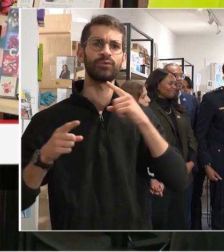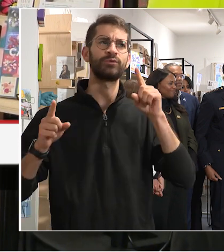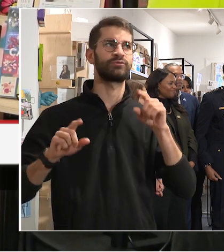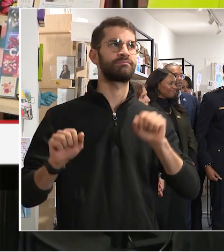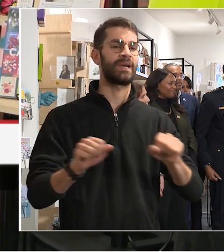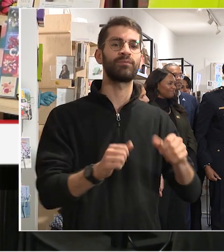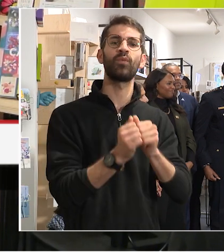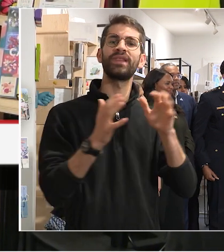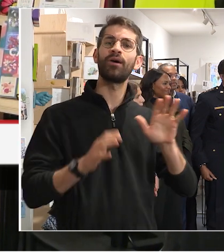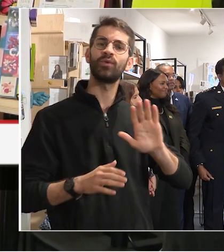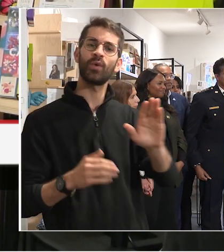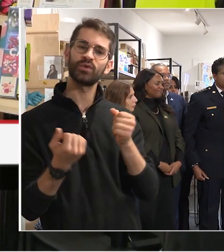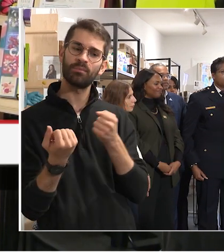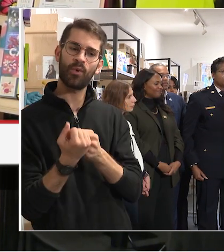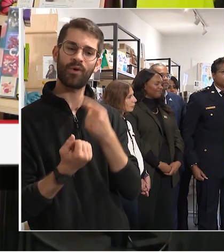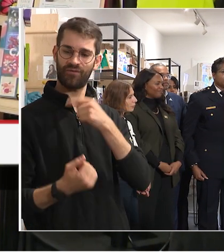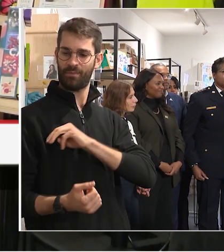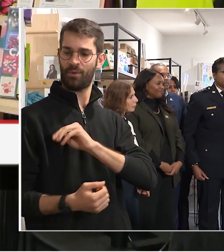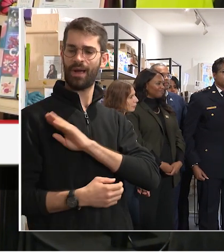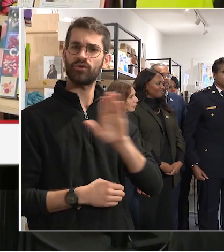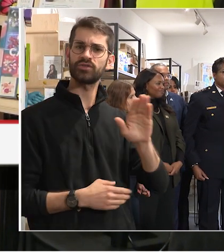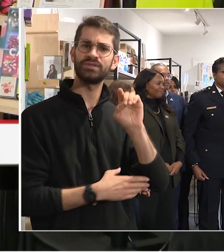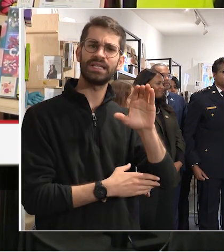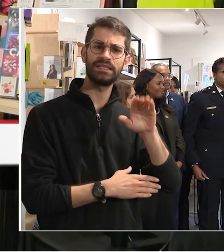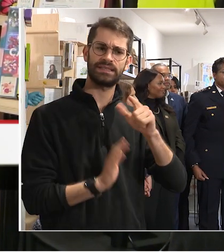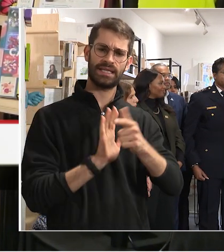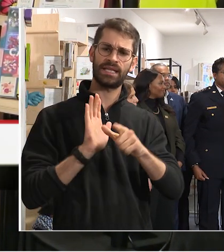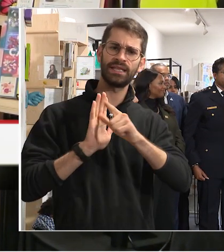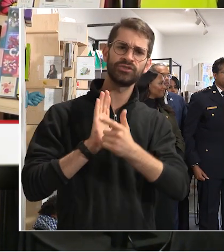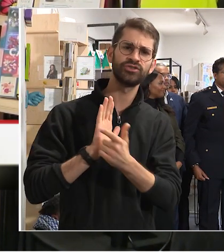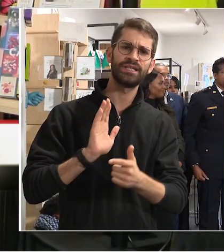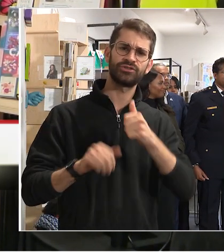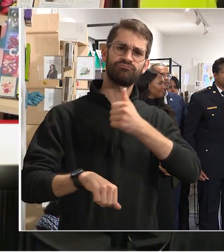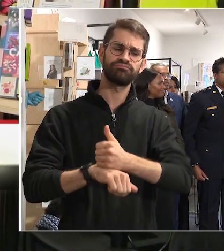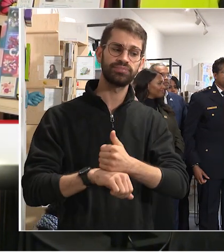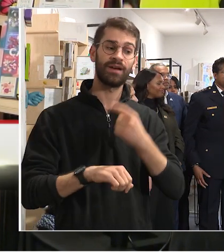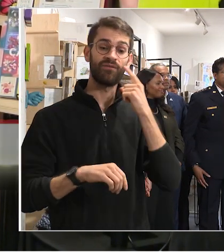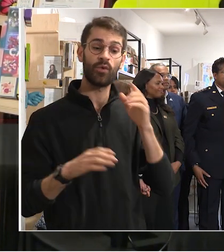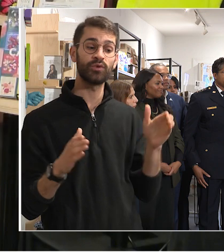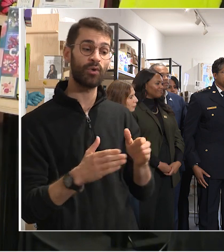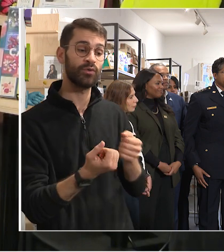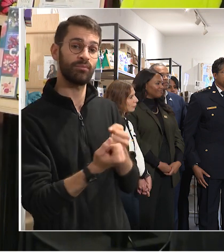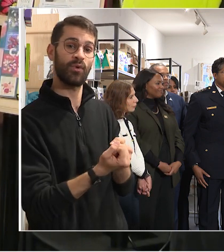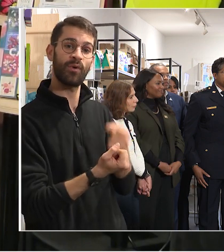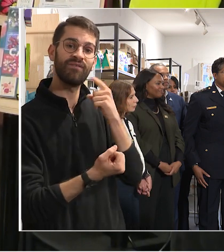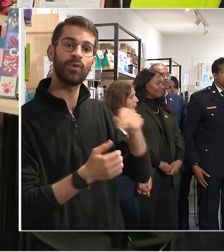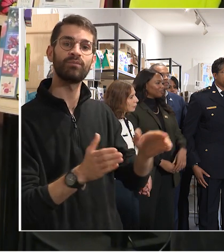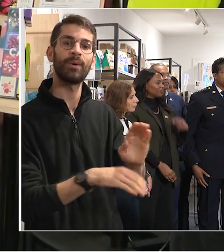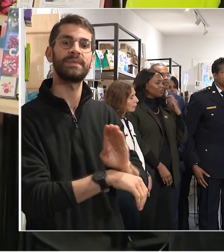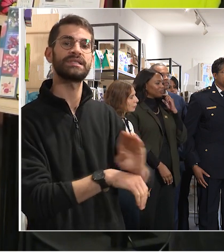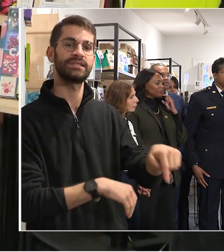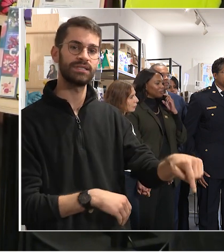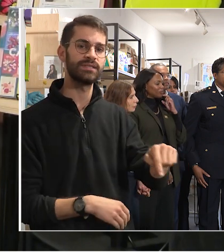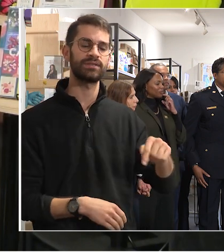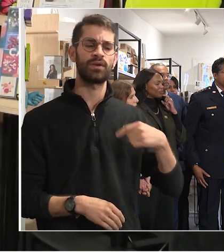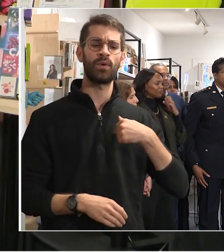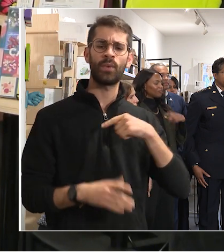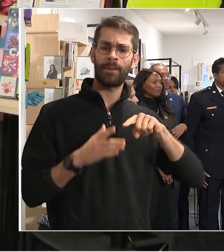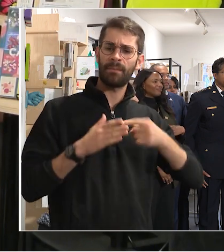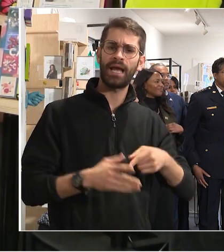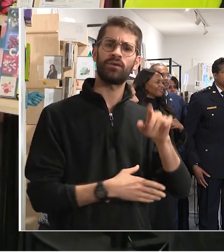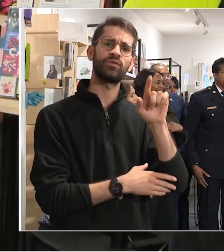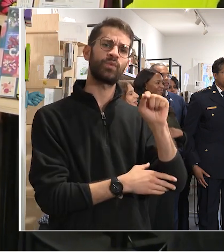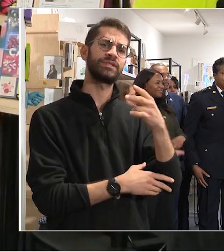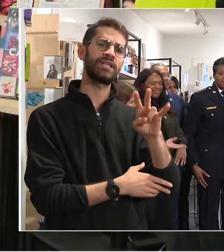Bowser's Made in DC legislation and the city's strong support of small and local business. We began in